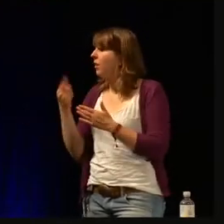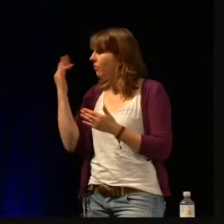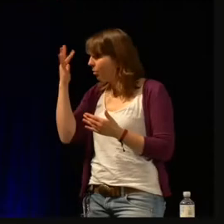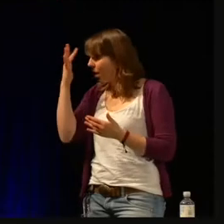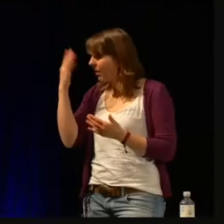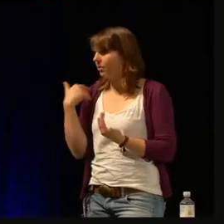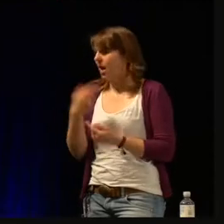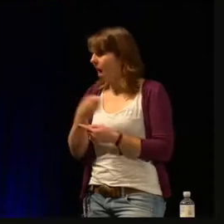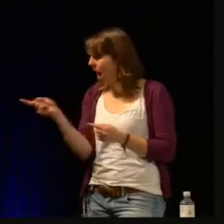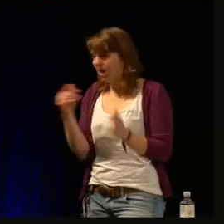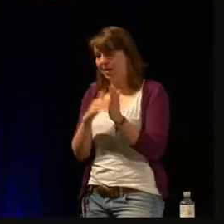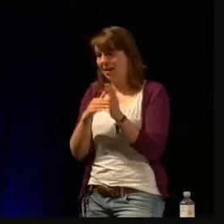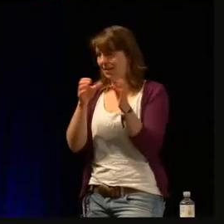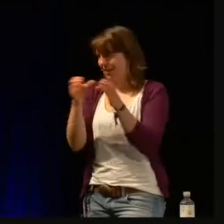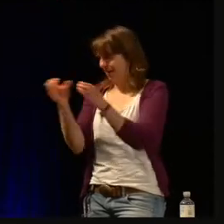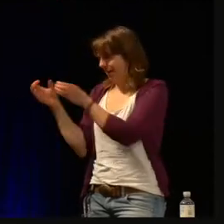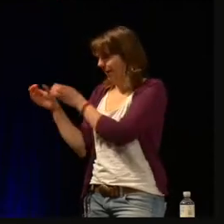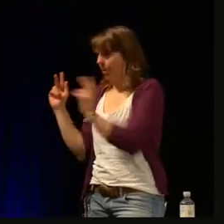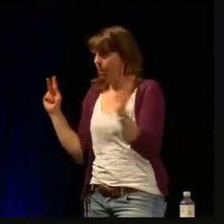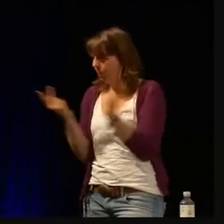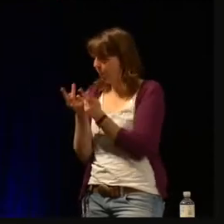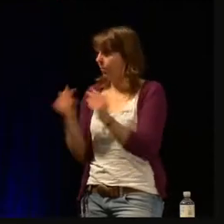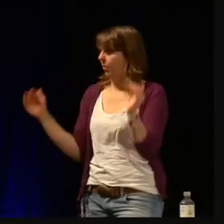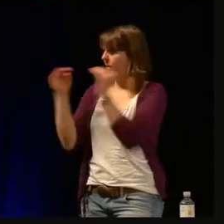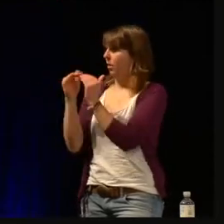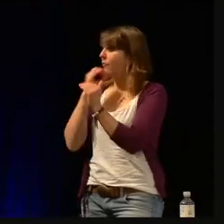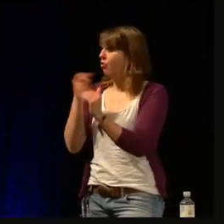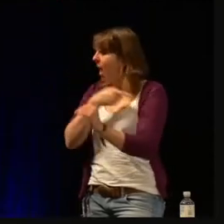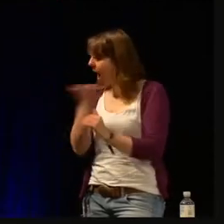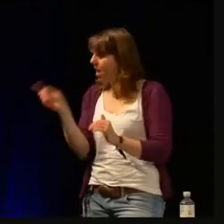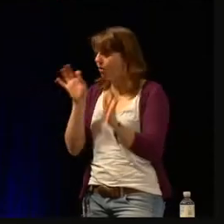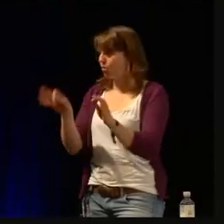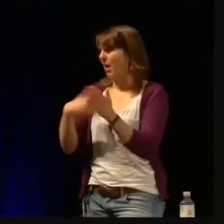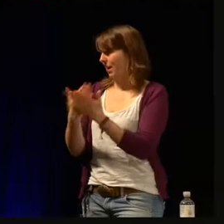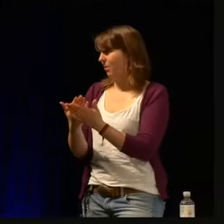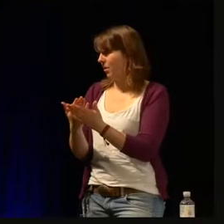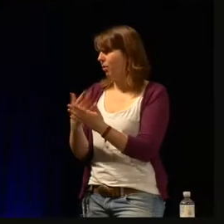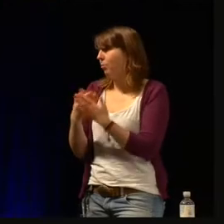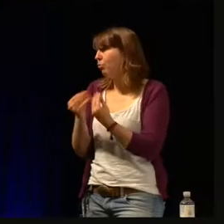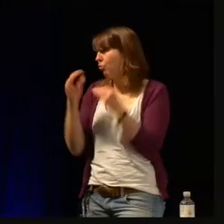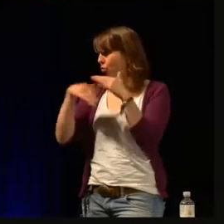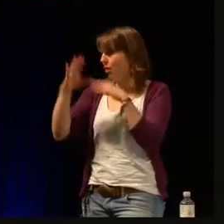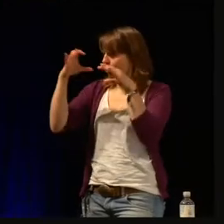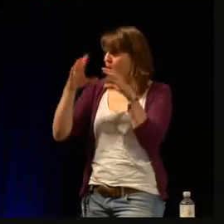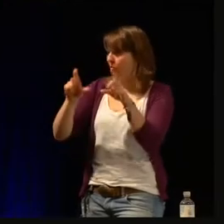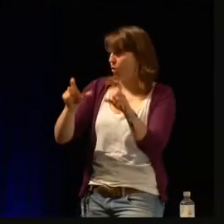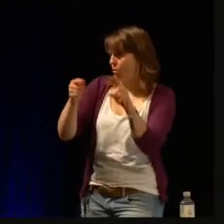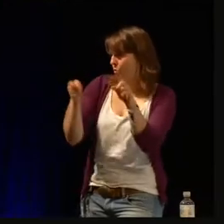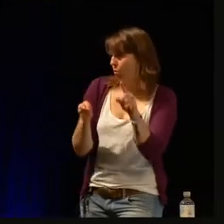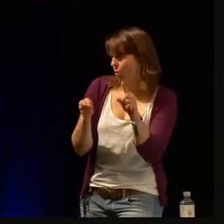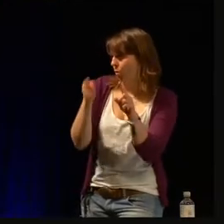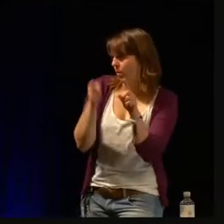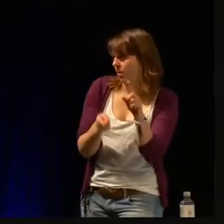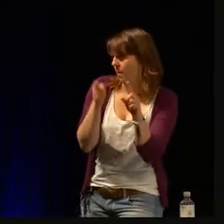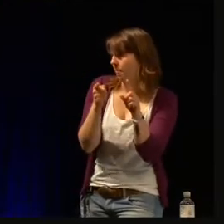defend against that sort of thing and say, you know, this is worse than that. For example, with Google Photos, where we